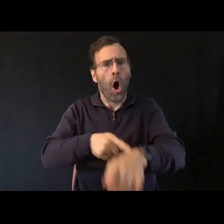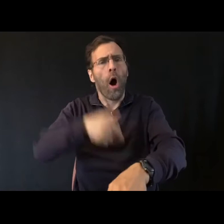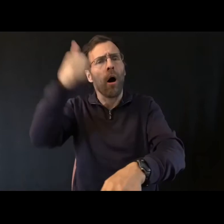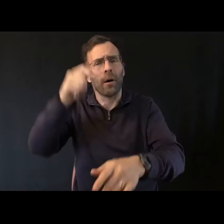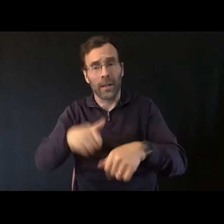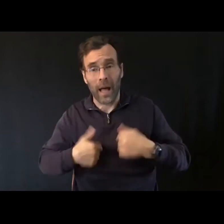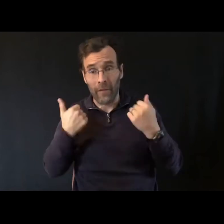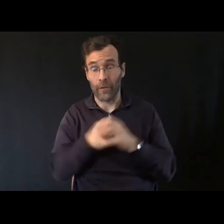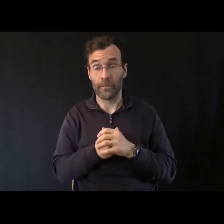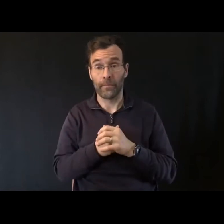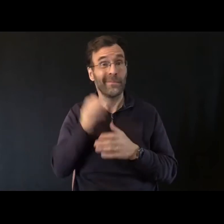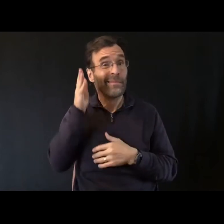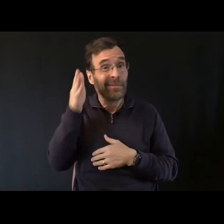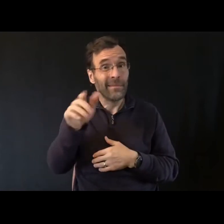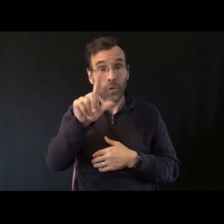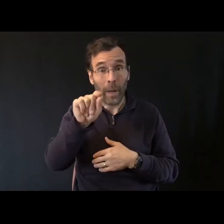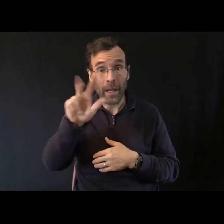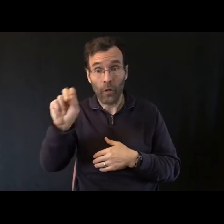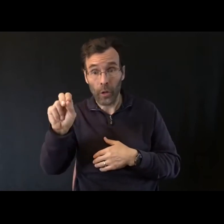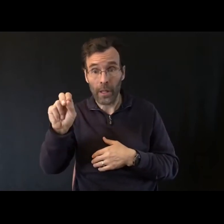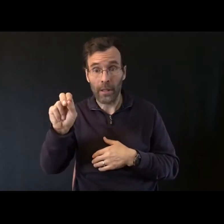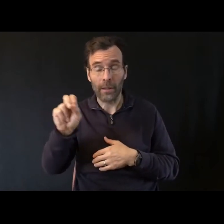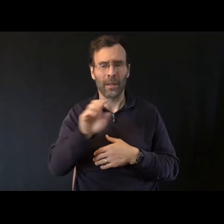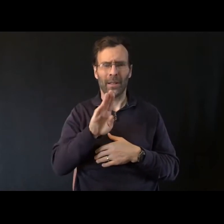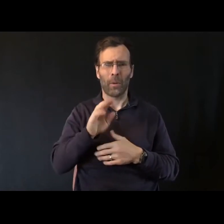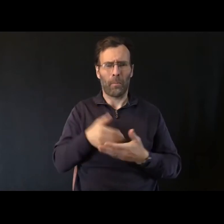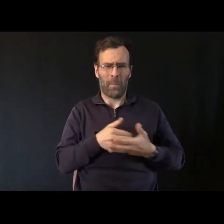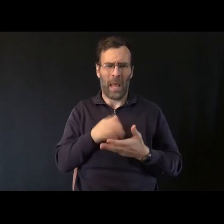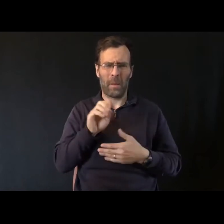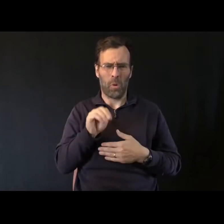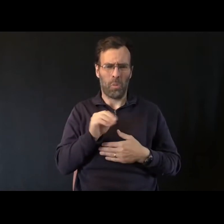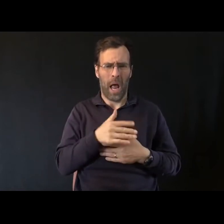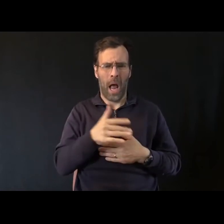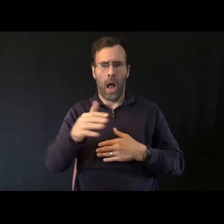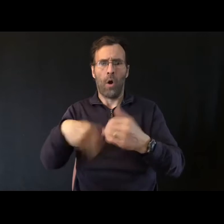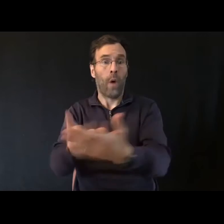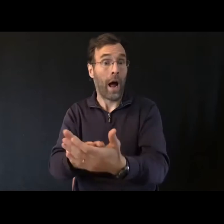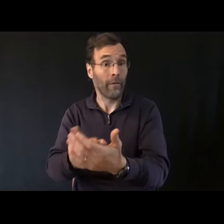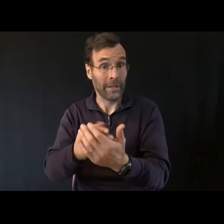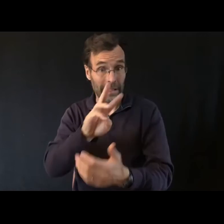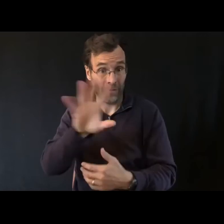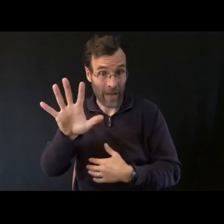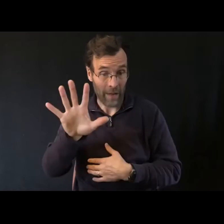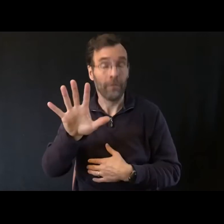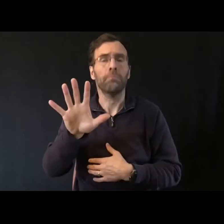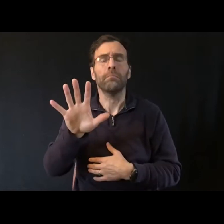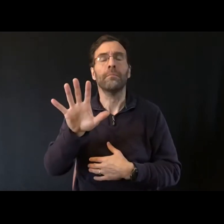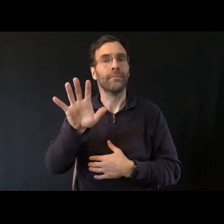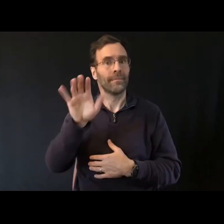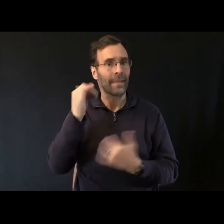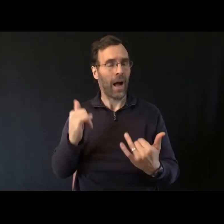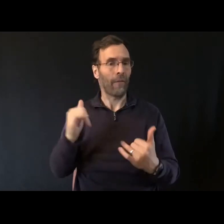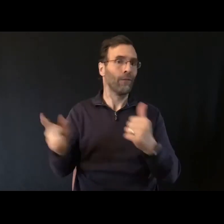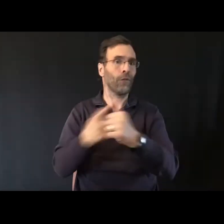By 2030, when the last of the baby boom cohort reaches 65, for the first time in US history, the number